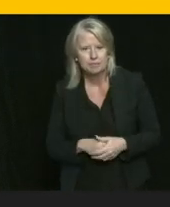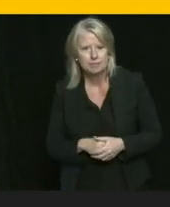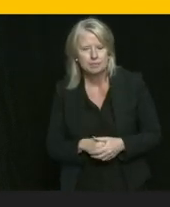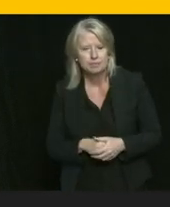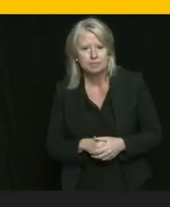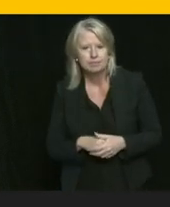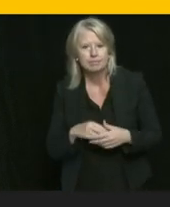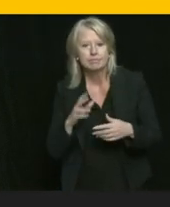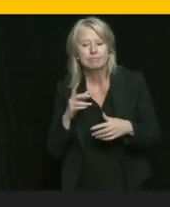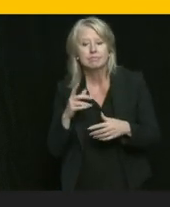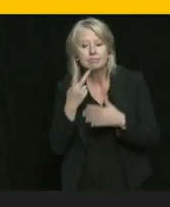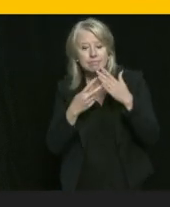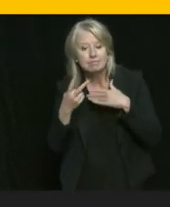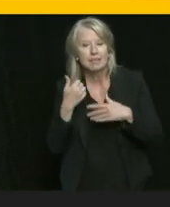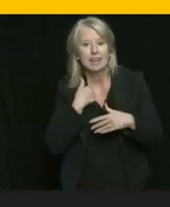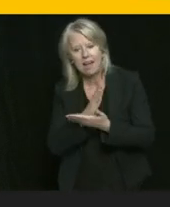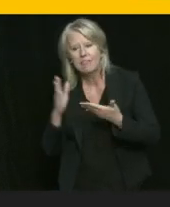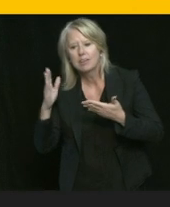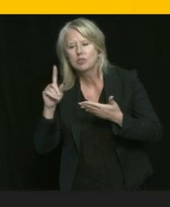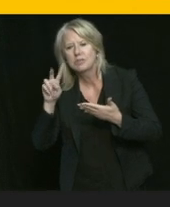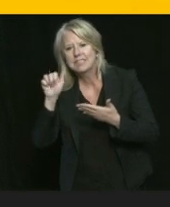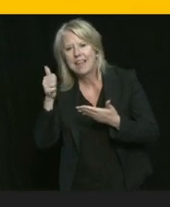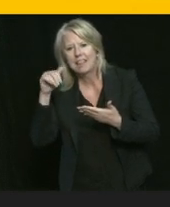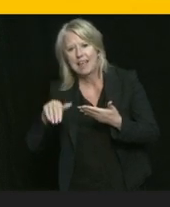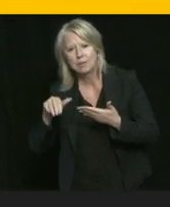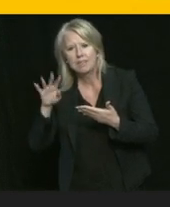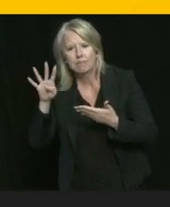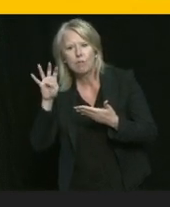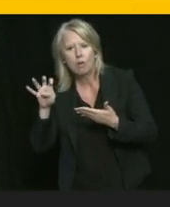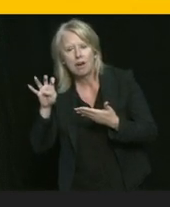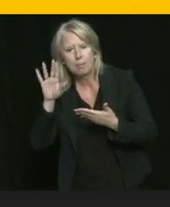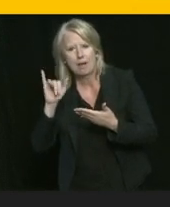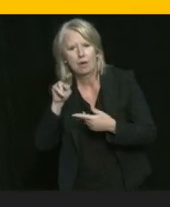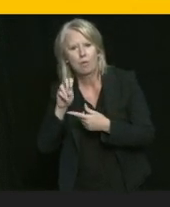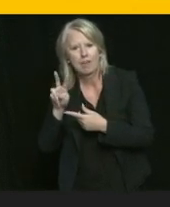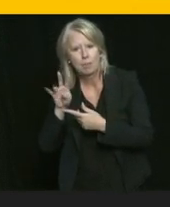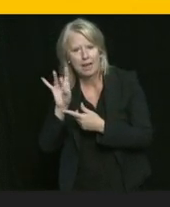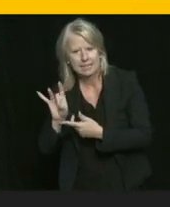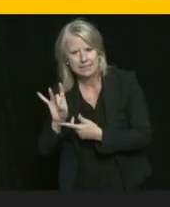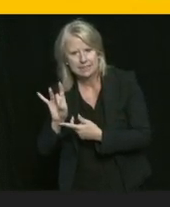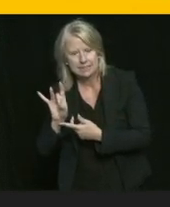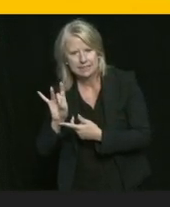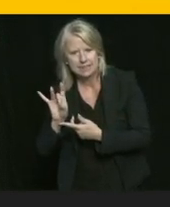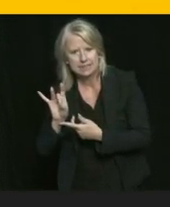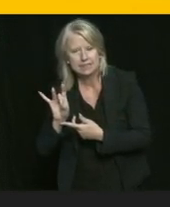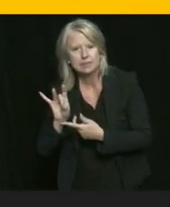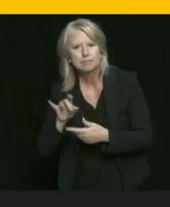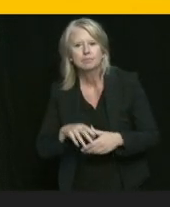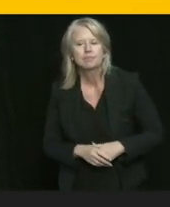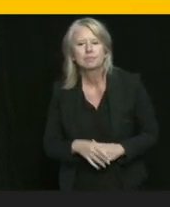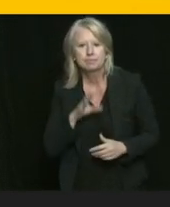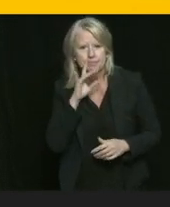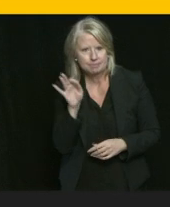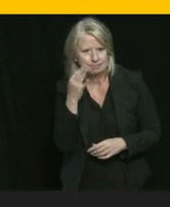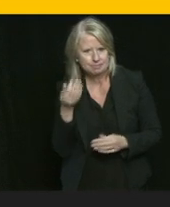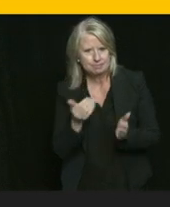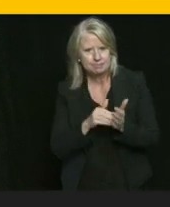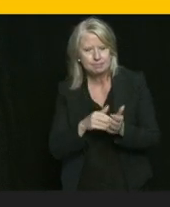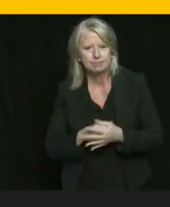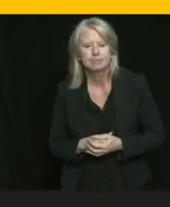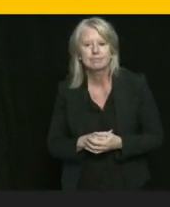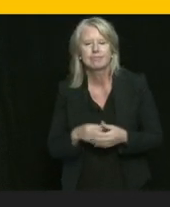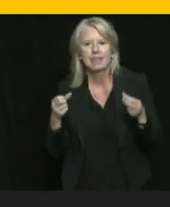Based on Canadian data, up to 400 by November the 8th. Dear positive news. Slide